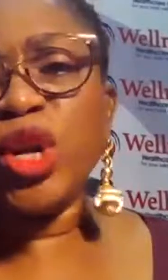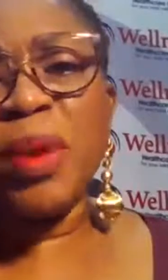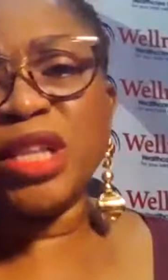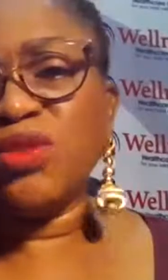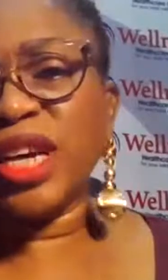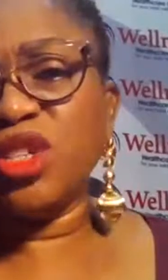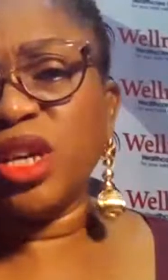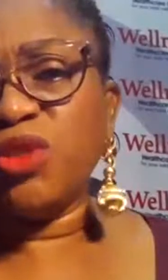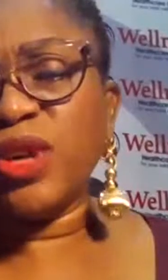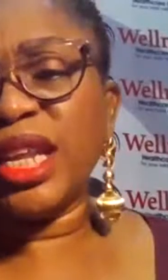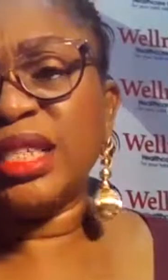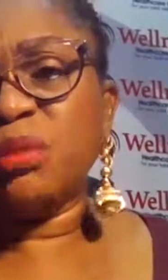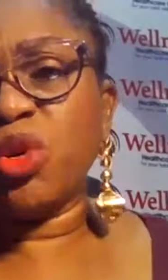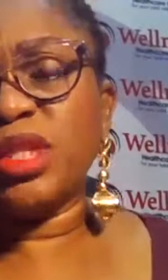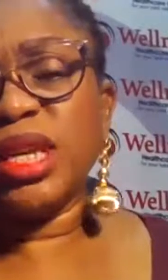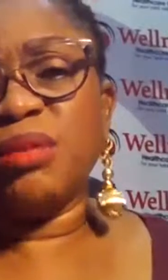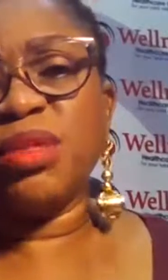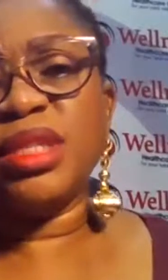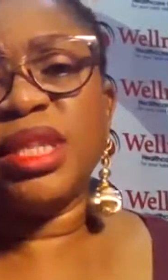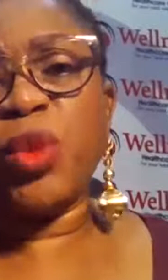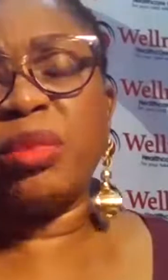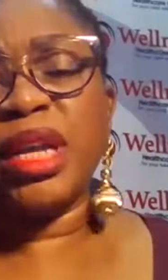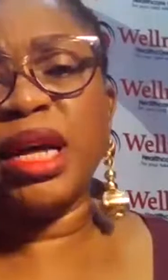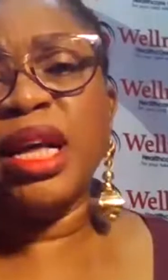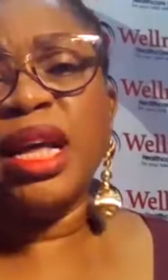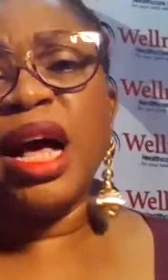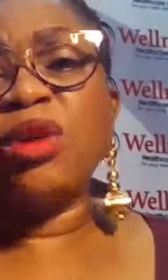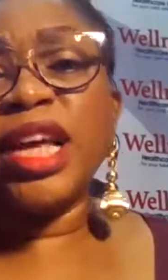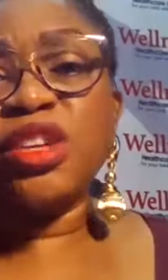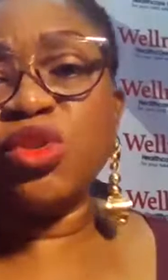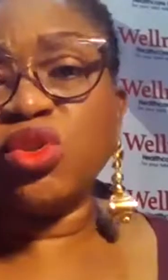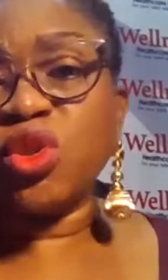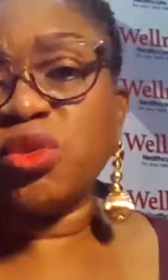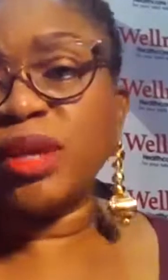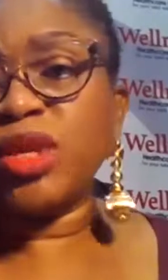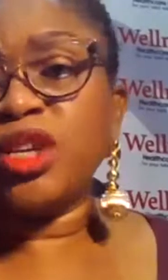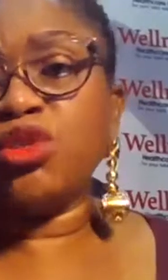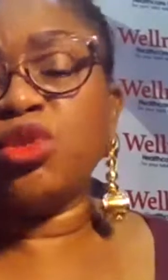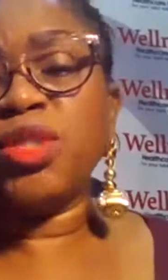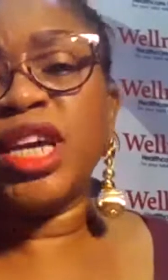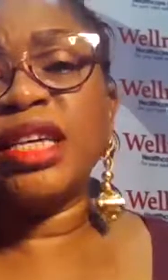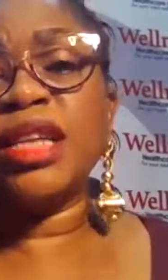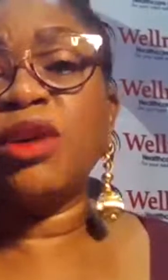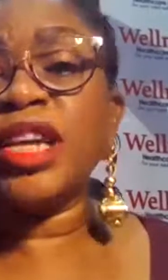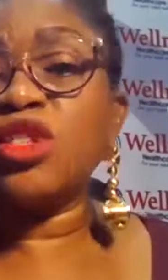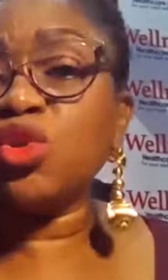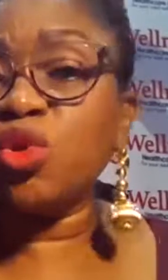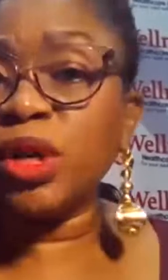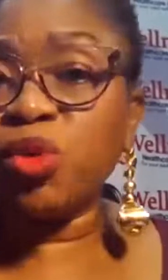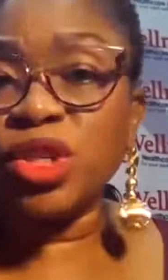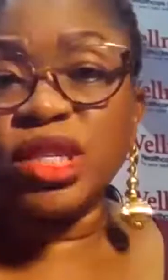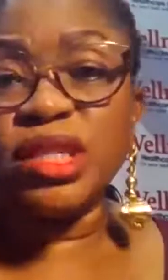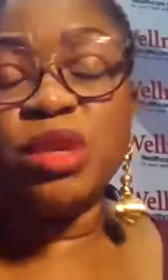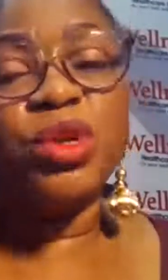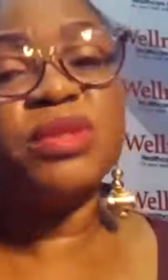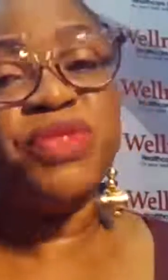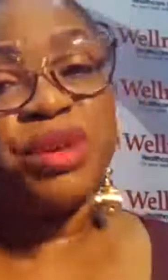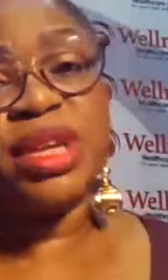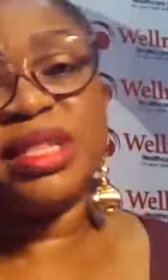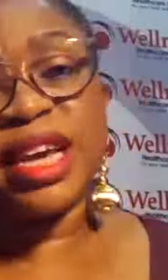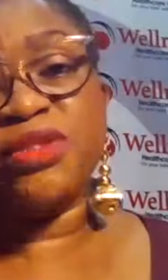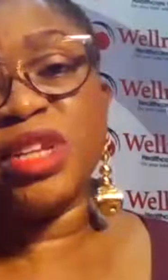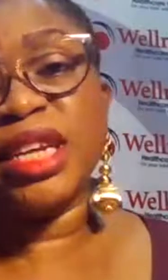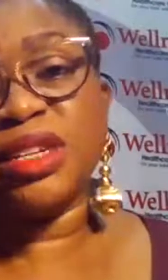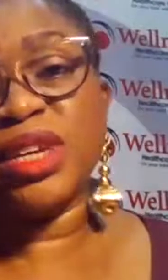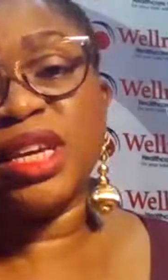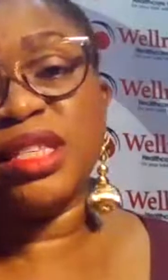If you're not part of our last month's webinar, I would like you to subscribe to our YouTube channel. I would like you to go and watch it. It was